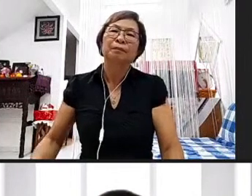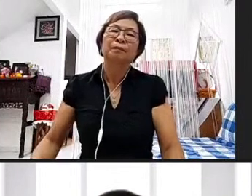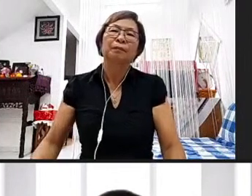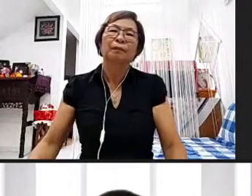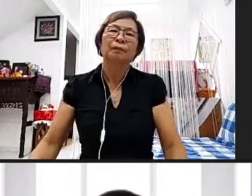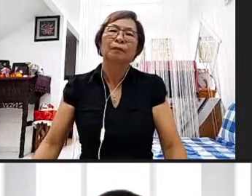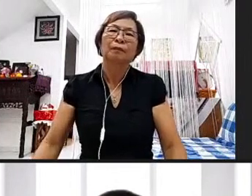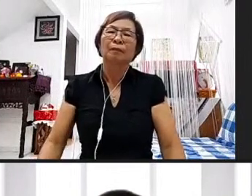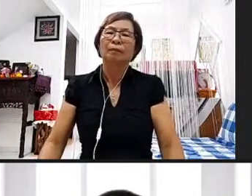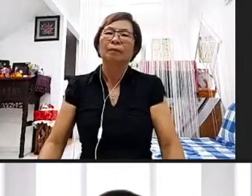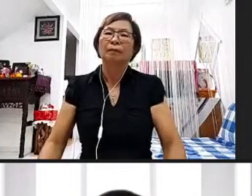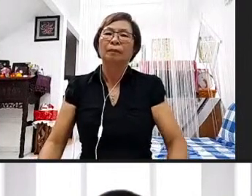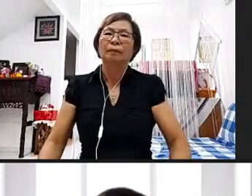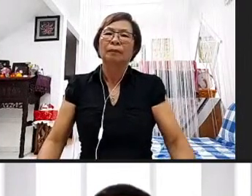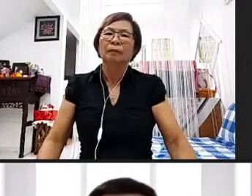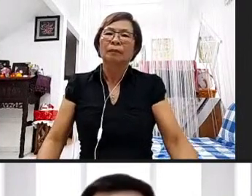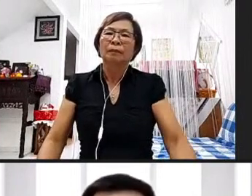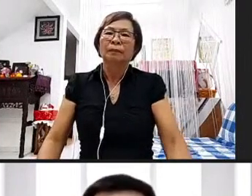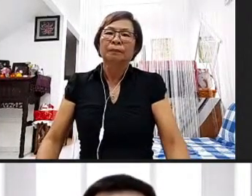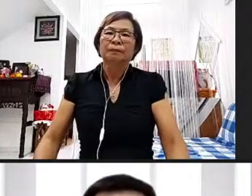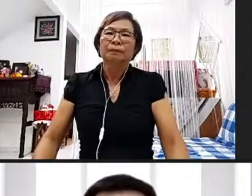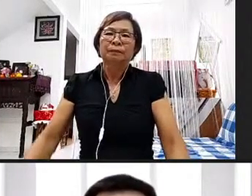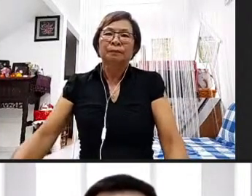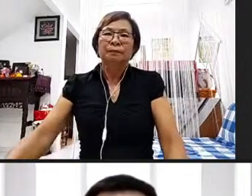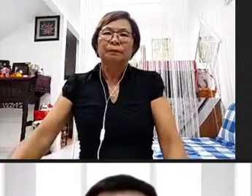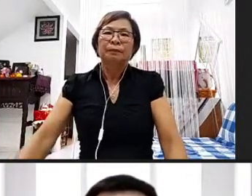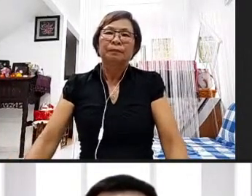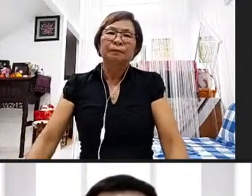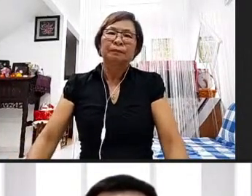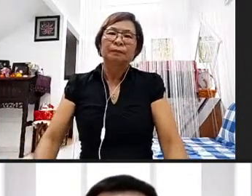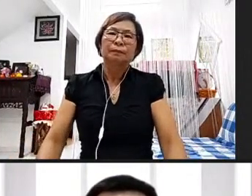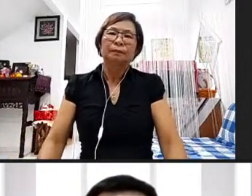let me see what else have I got here.